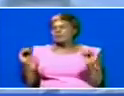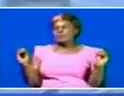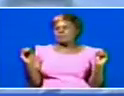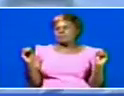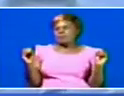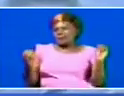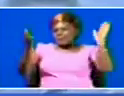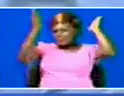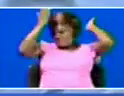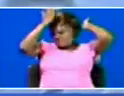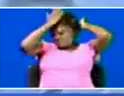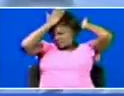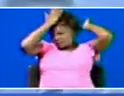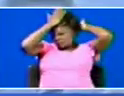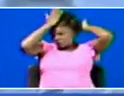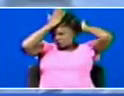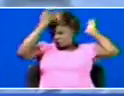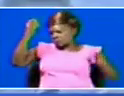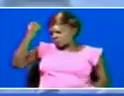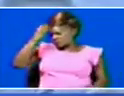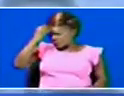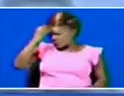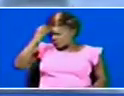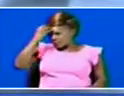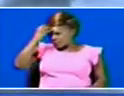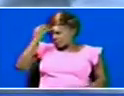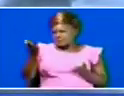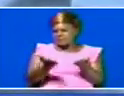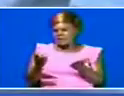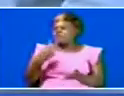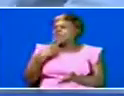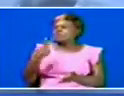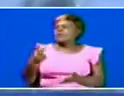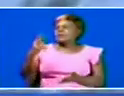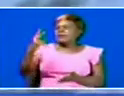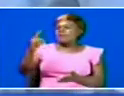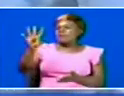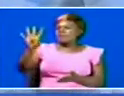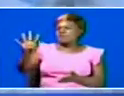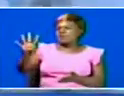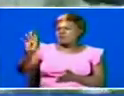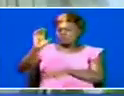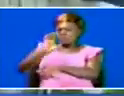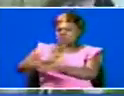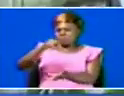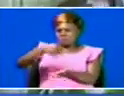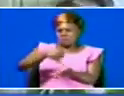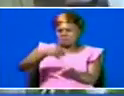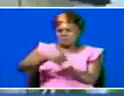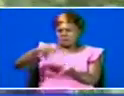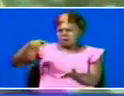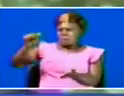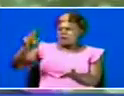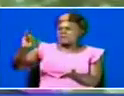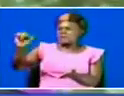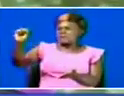But Bishop Stephen Kewasis of Kitale Diocese, who serves 204 congregations incorporated in 38 parishes,